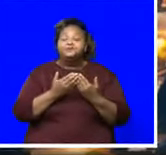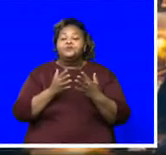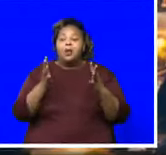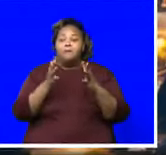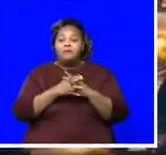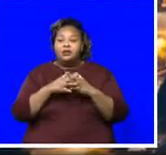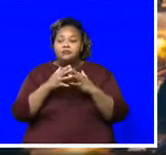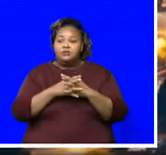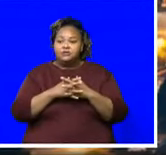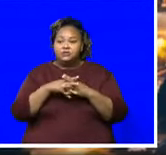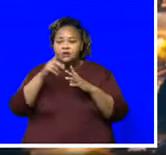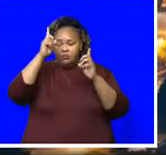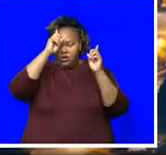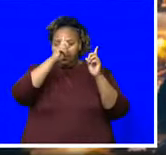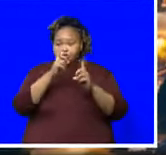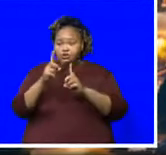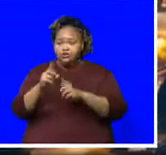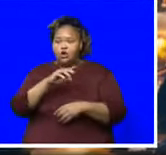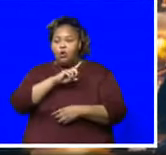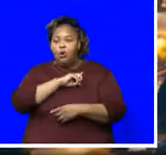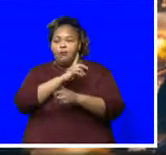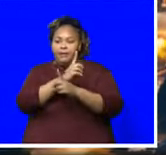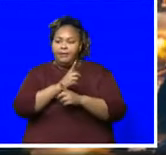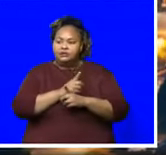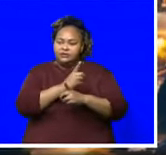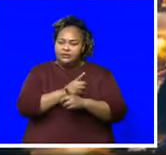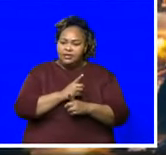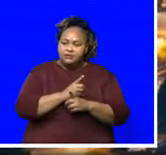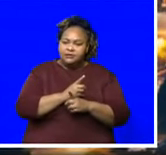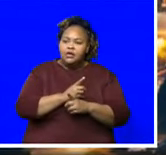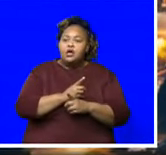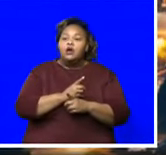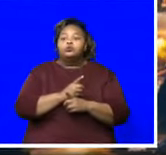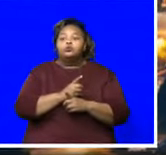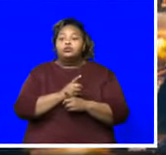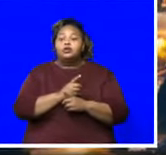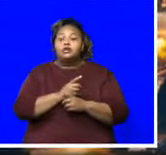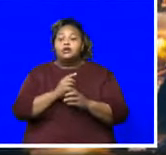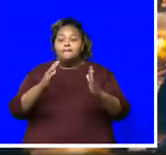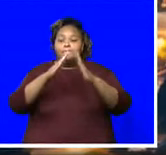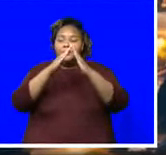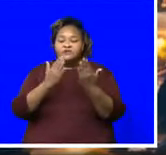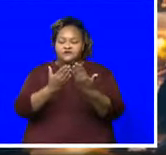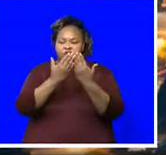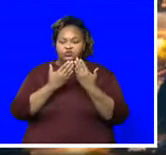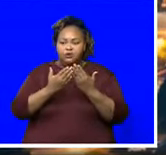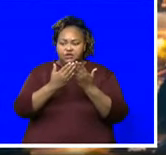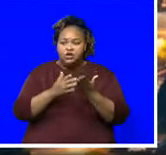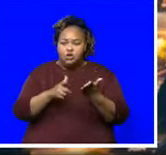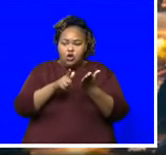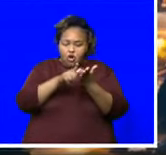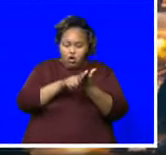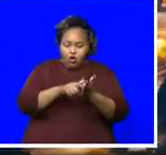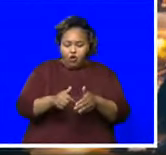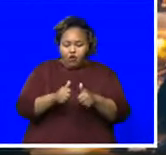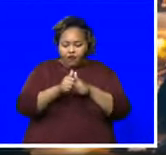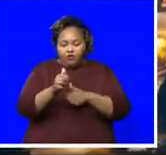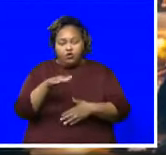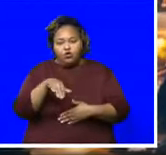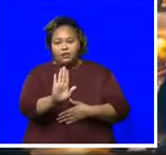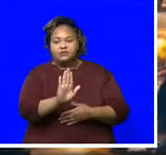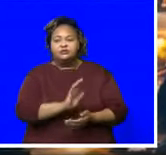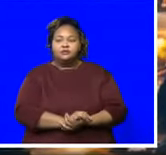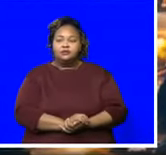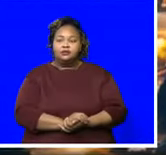bakulesifundza ngemsebenzi wekubonisana ke kuthi basebenta ngendlela litiko letemfundo lekubheke ukuthi basebenze ngayo yini